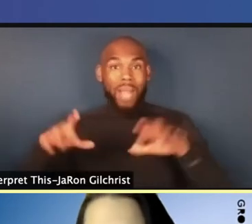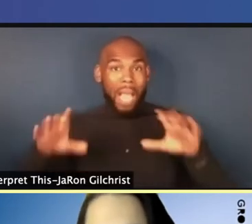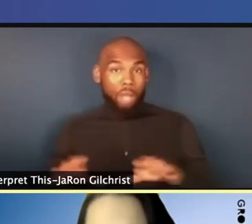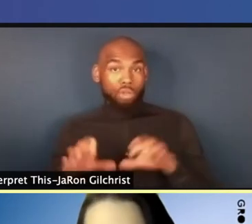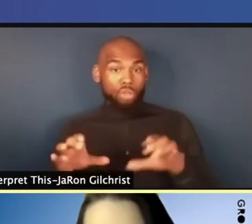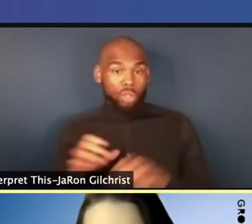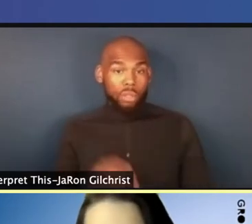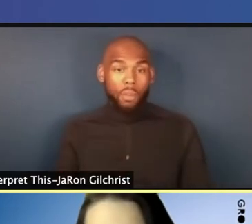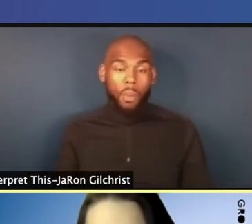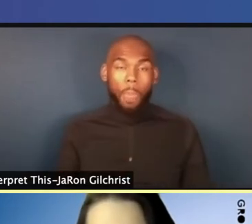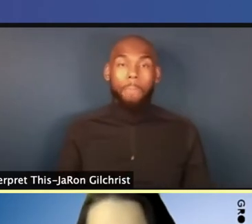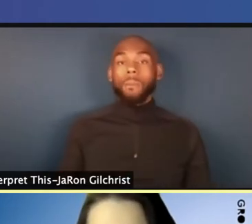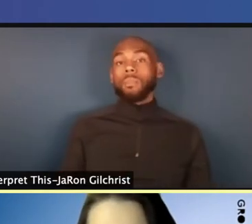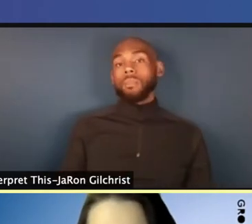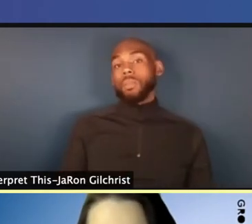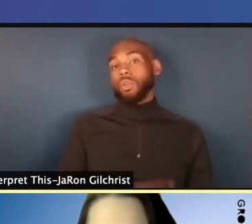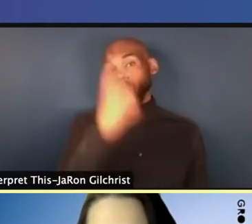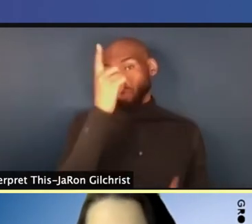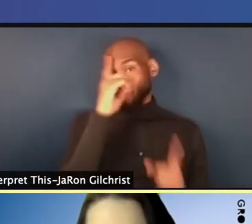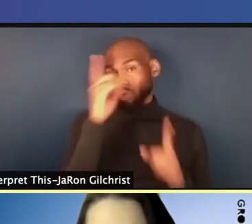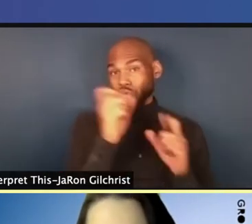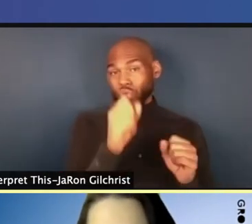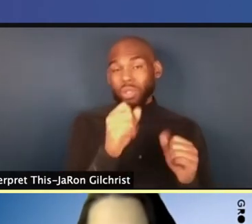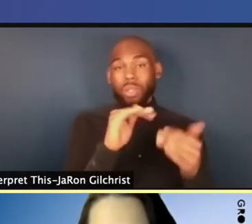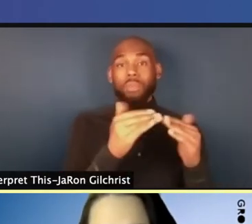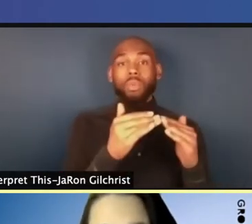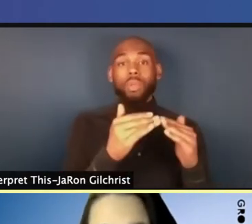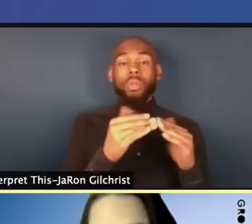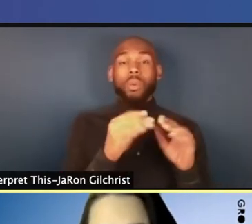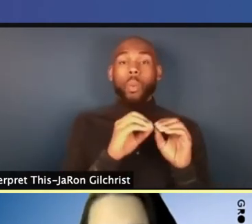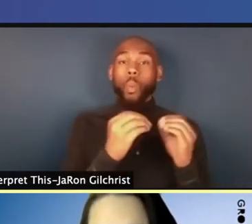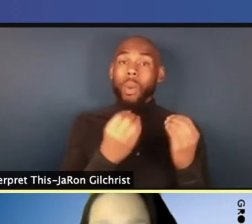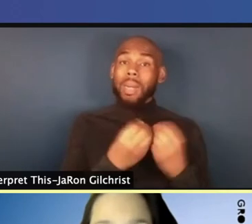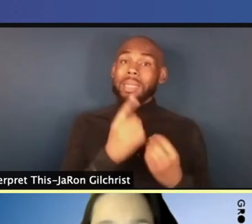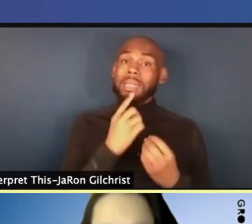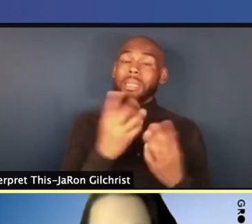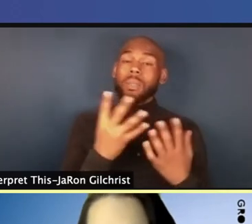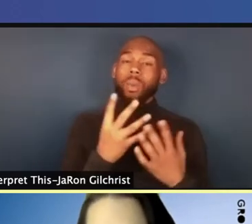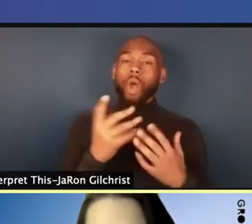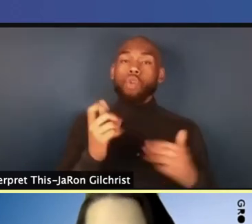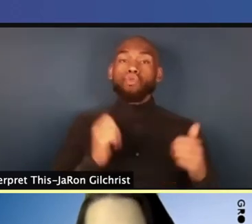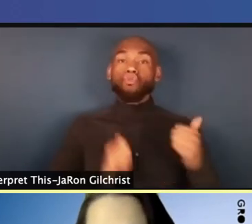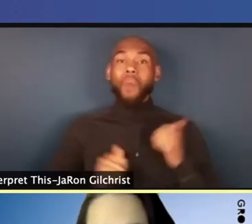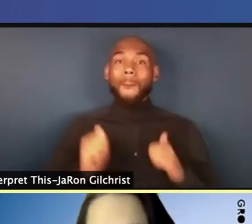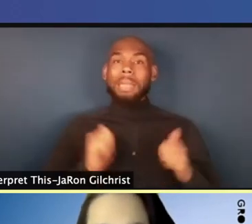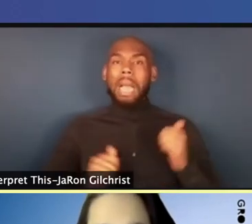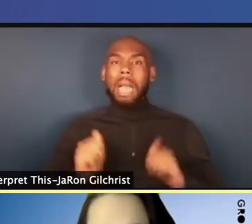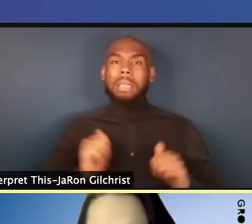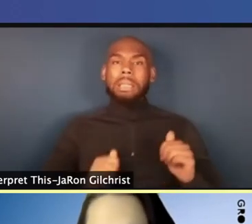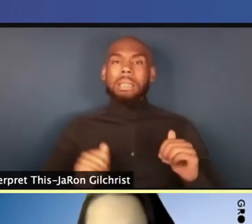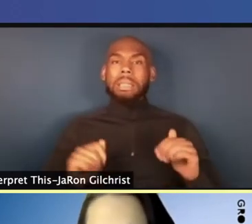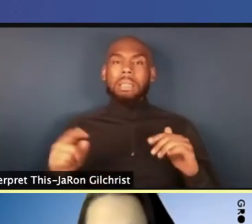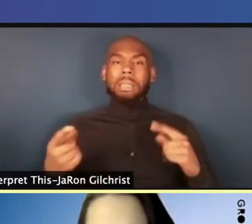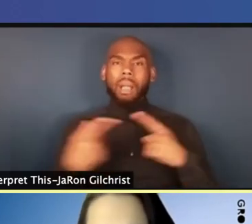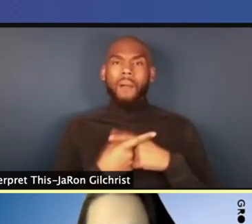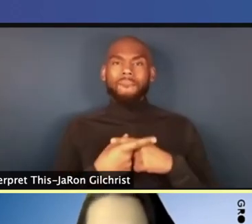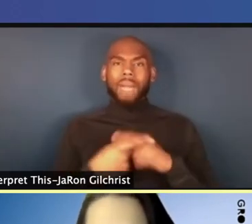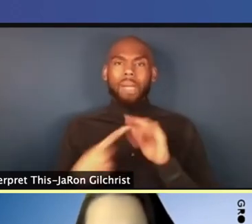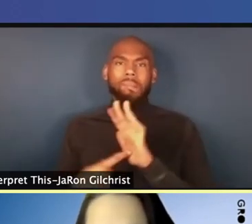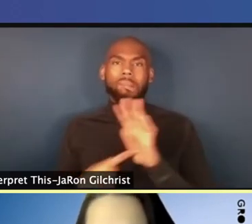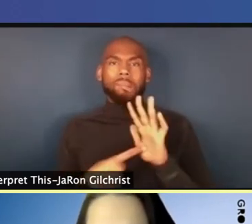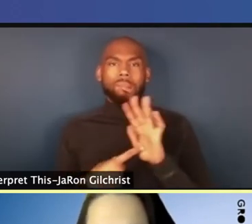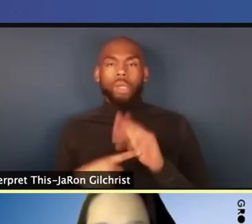a strategy in community organizing is like dramatize the conflict and create a